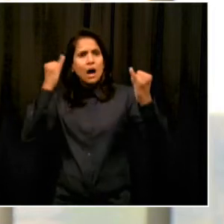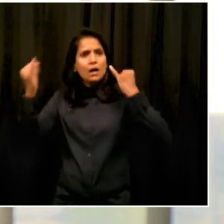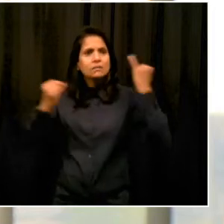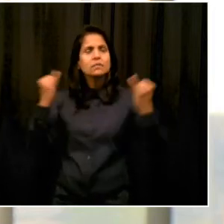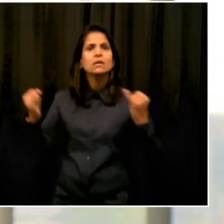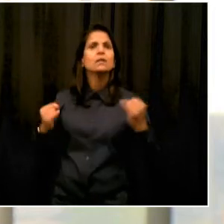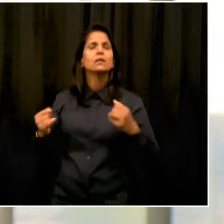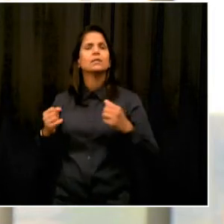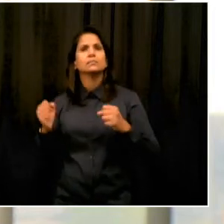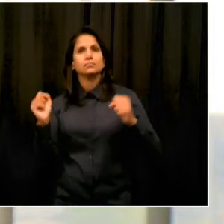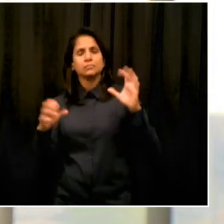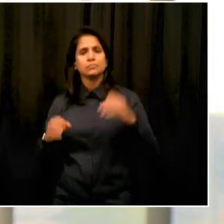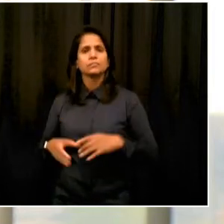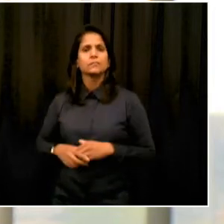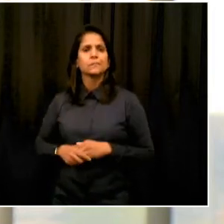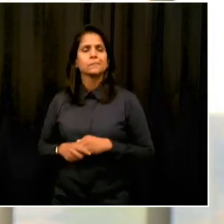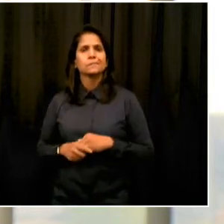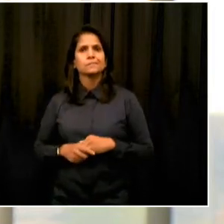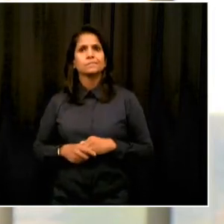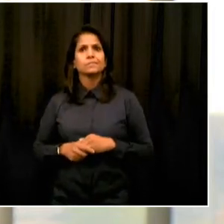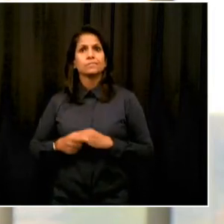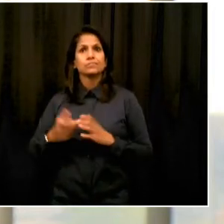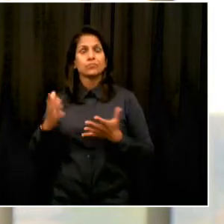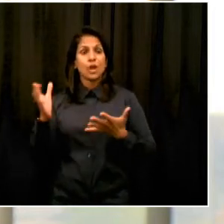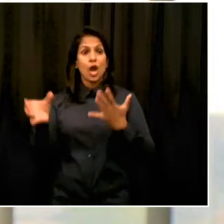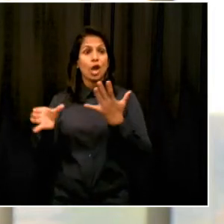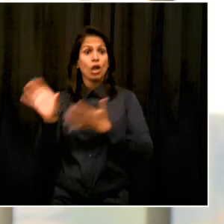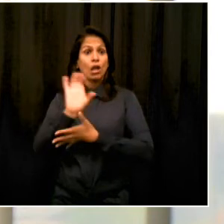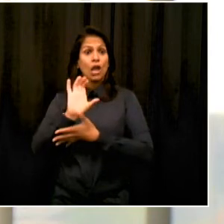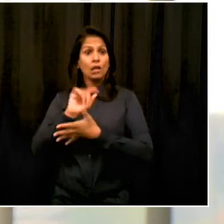than $20. Results that